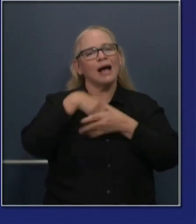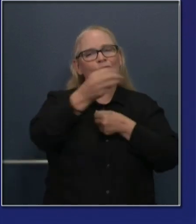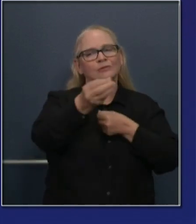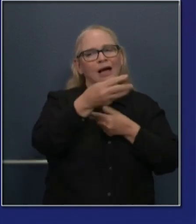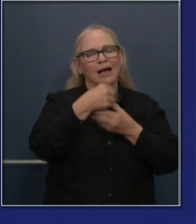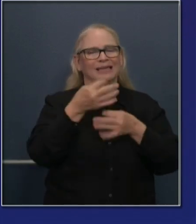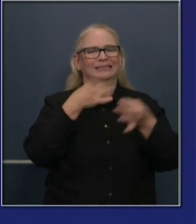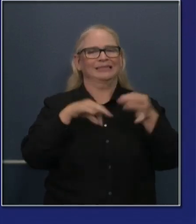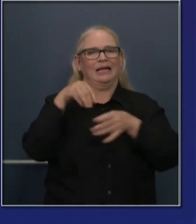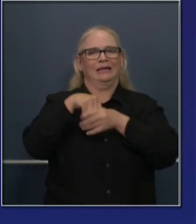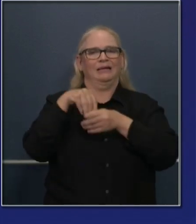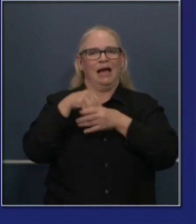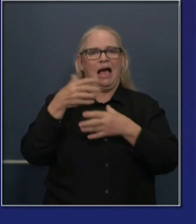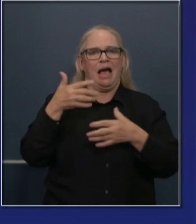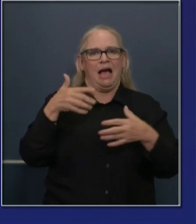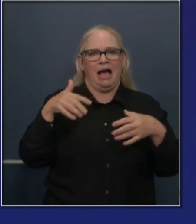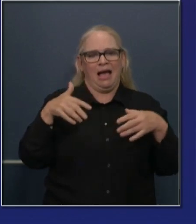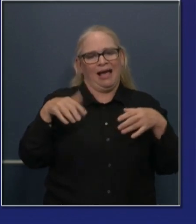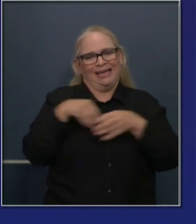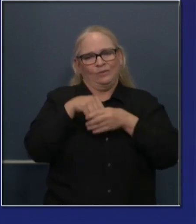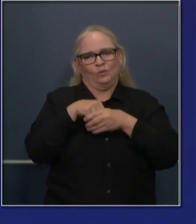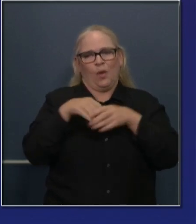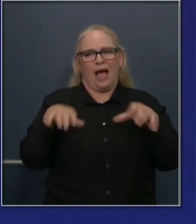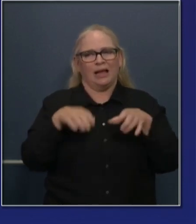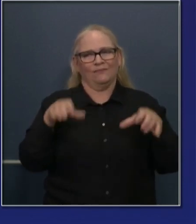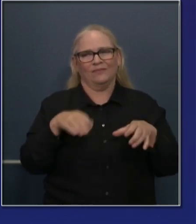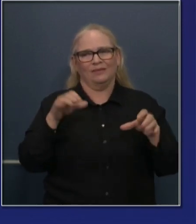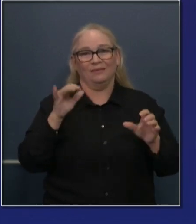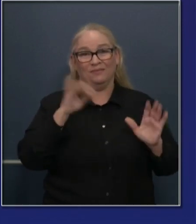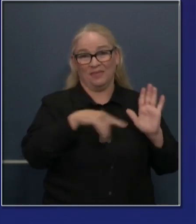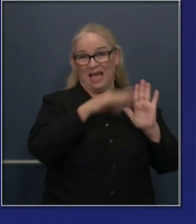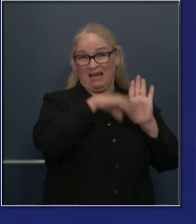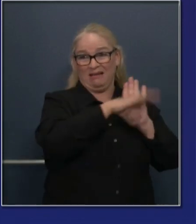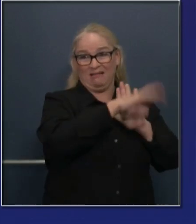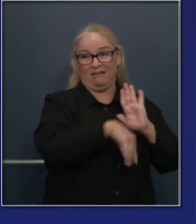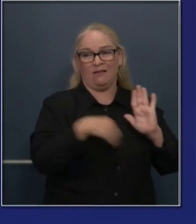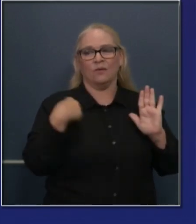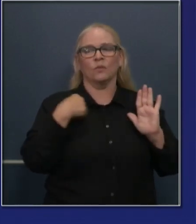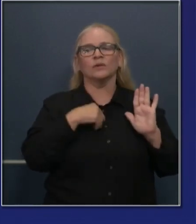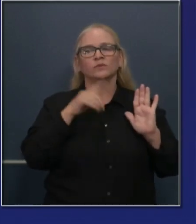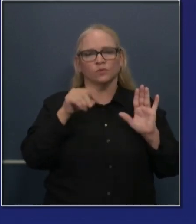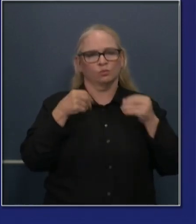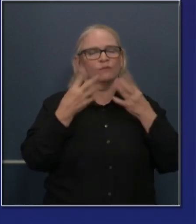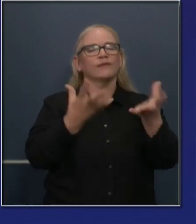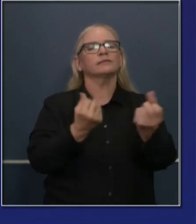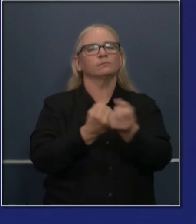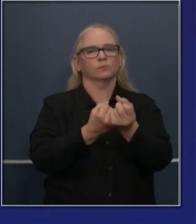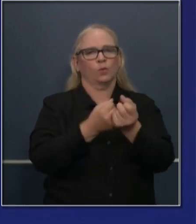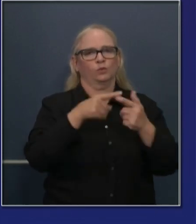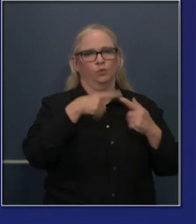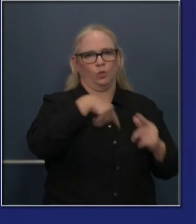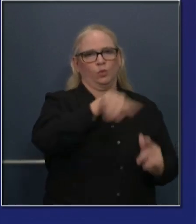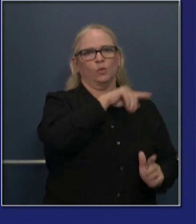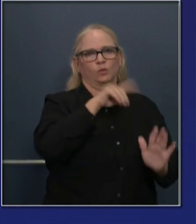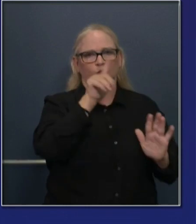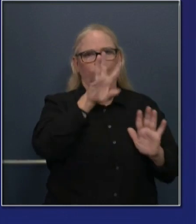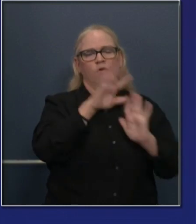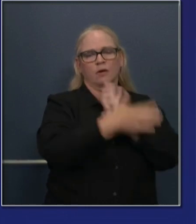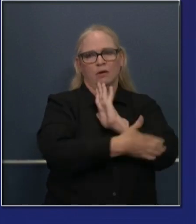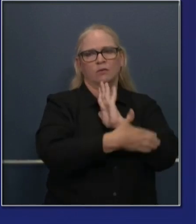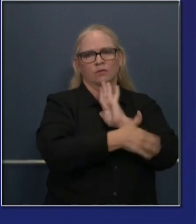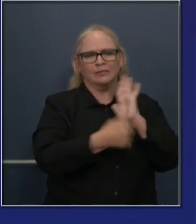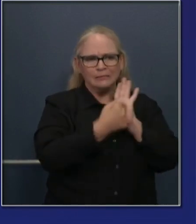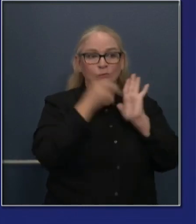we're providing more technical assistance, that we're monitoring with more laser acuity. Of course, we again monitor all 58 counties, but this is the